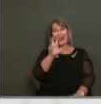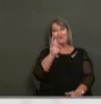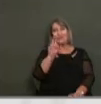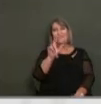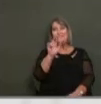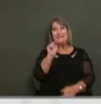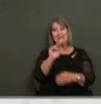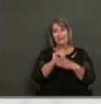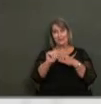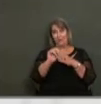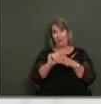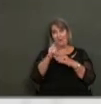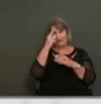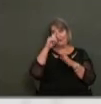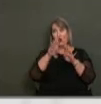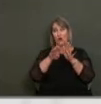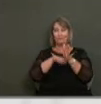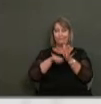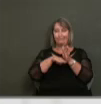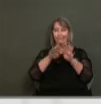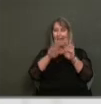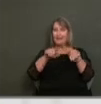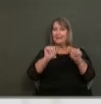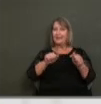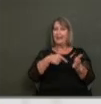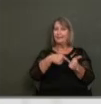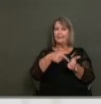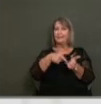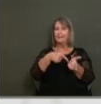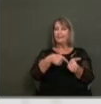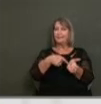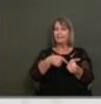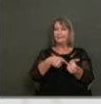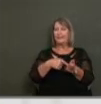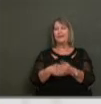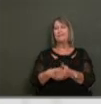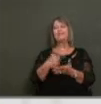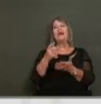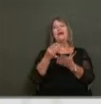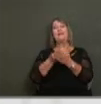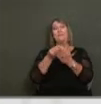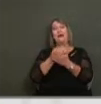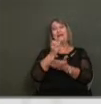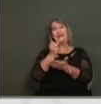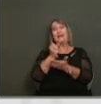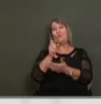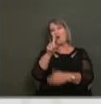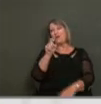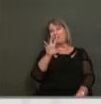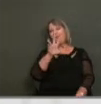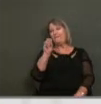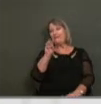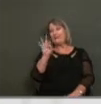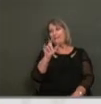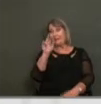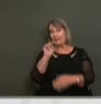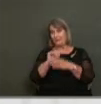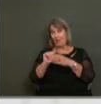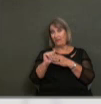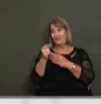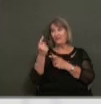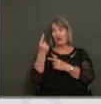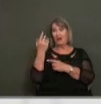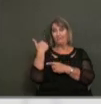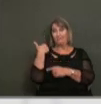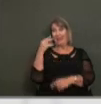in affordable housing. A combination of what was approved in the 2022 bond program, $150 million,